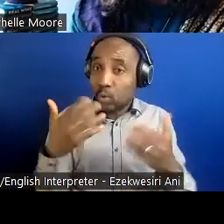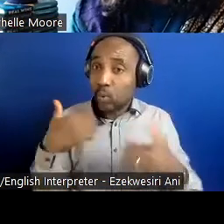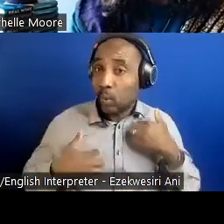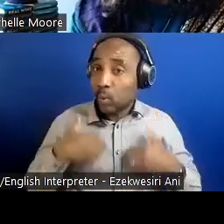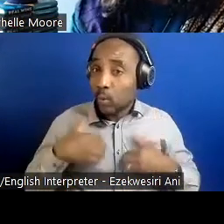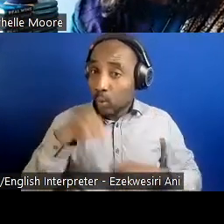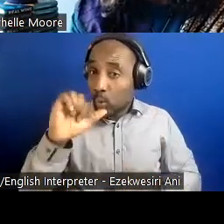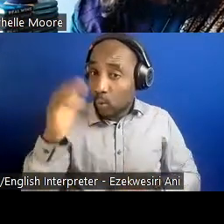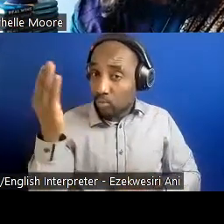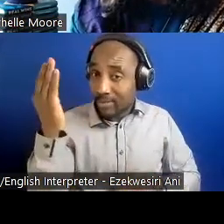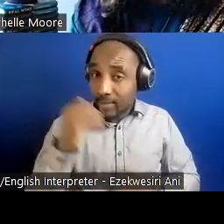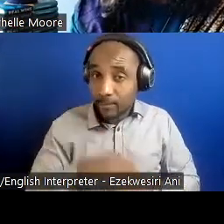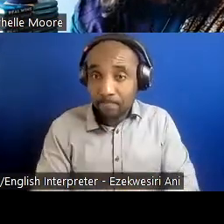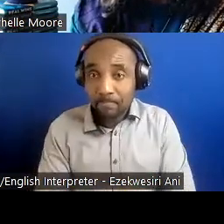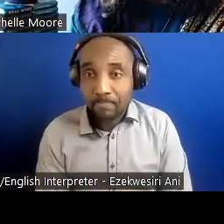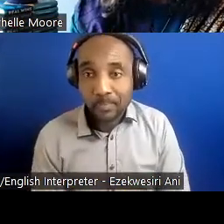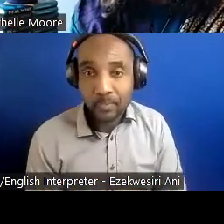presentation.